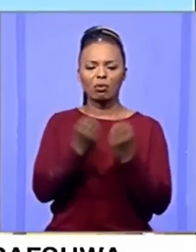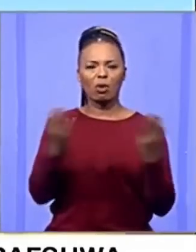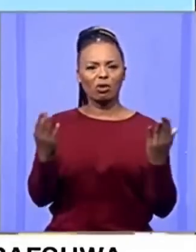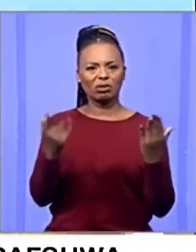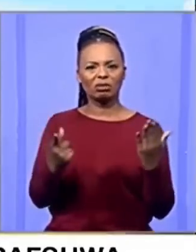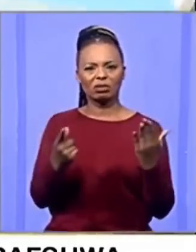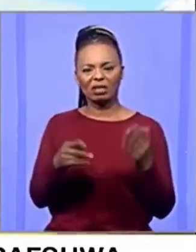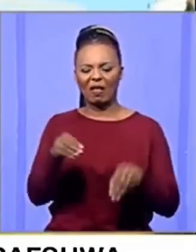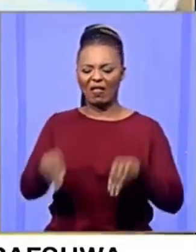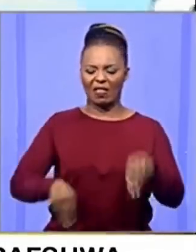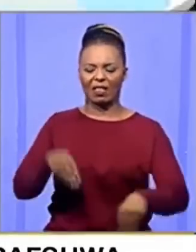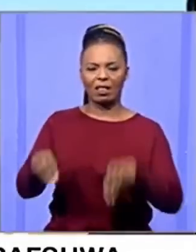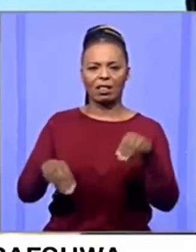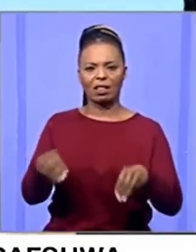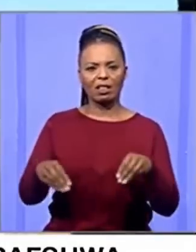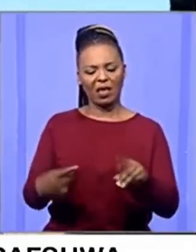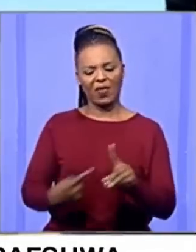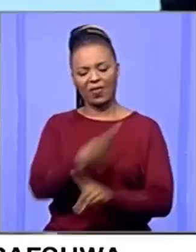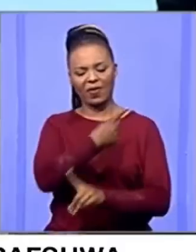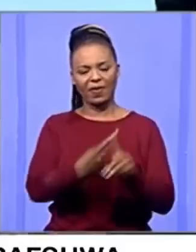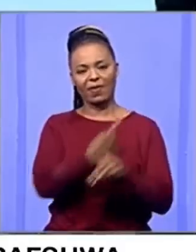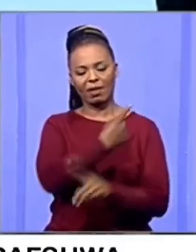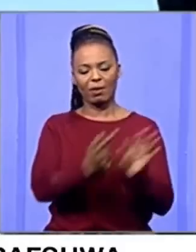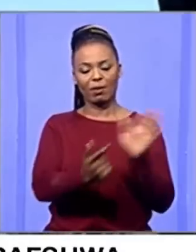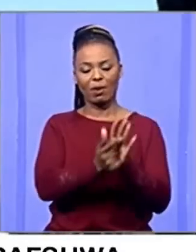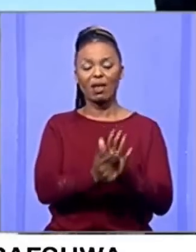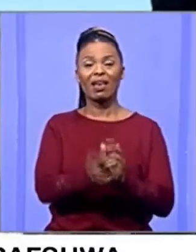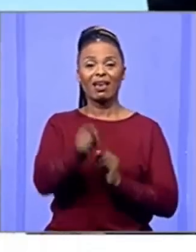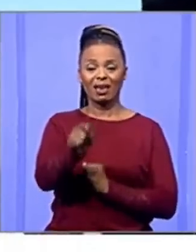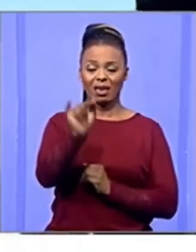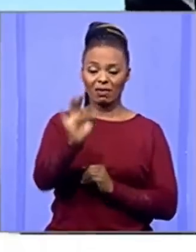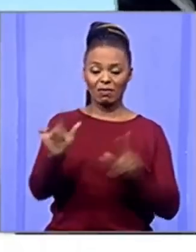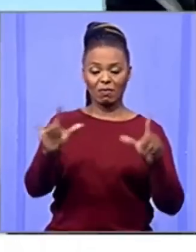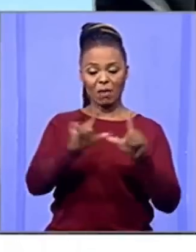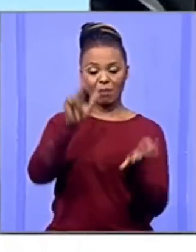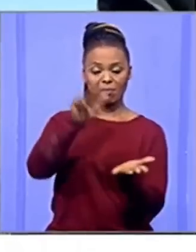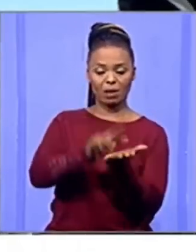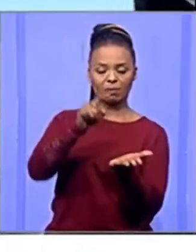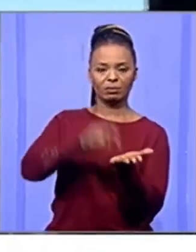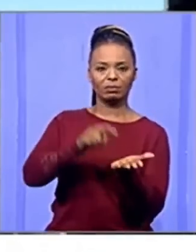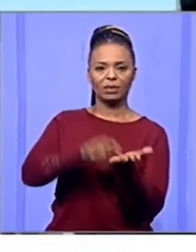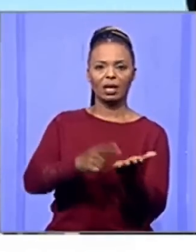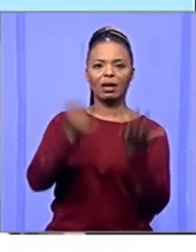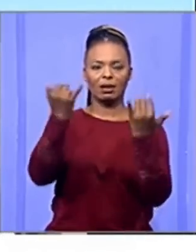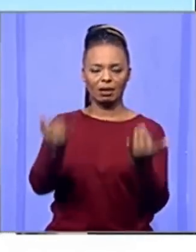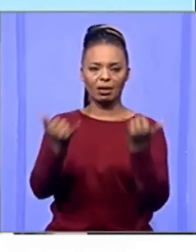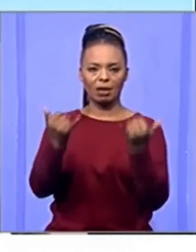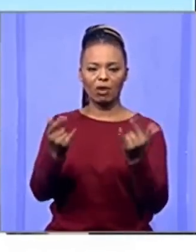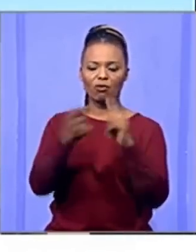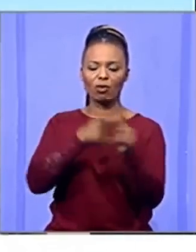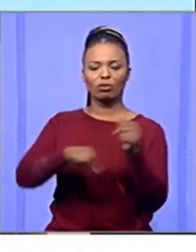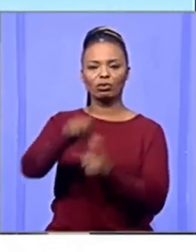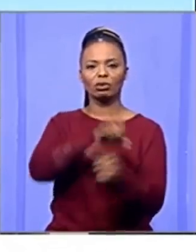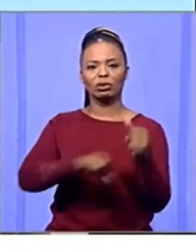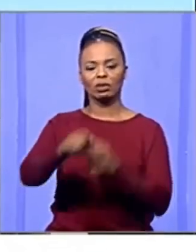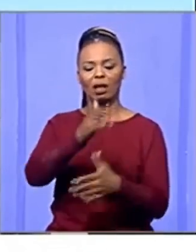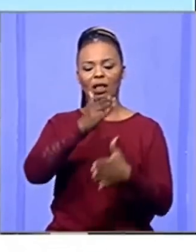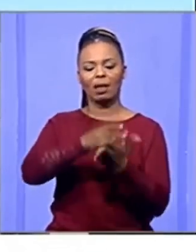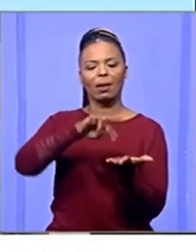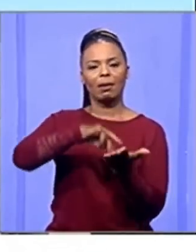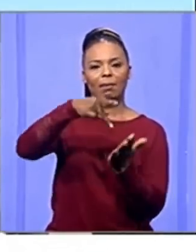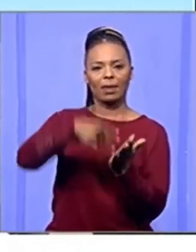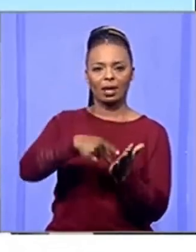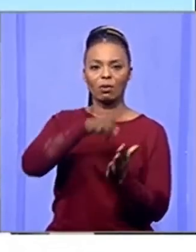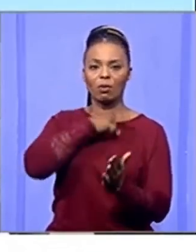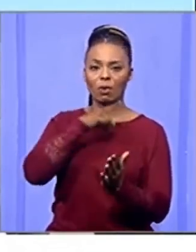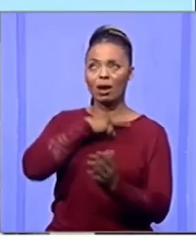molao dibakeng tsa merafo. Re batla ho bona e le hore tokomane ena ya social labour plan ya ditshepiso tse mmaine di